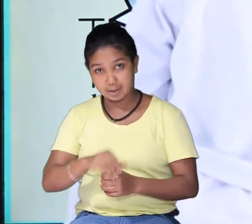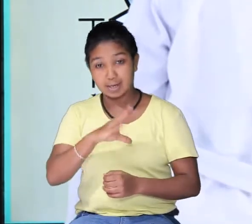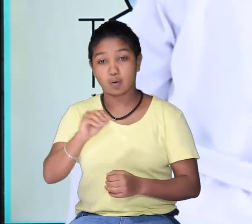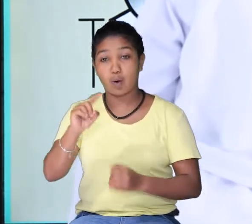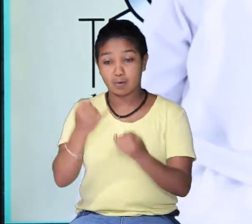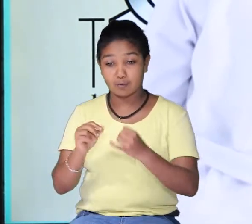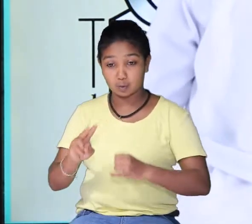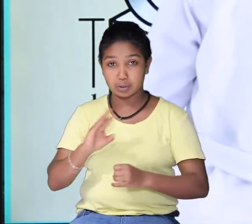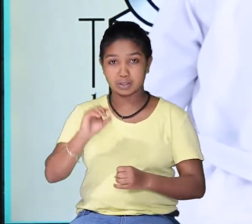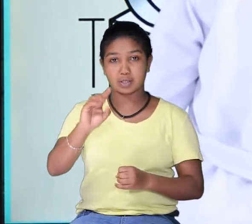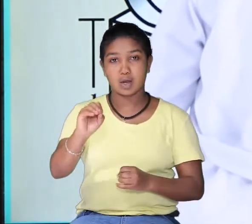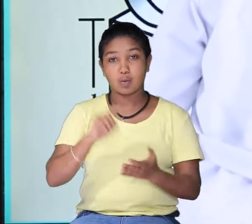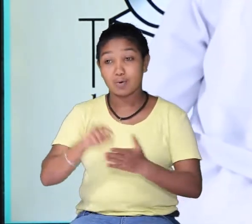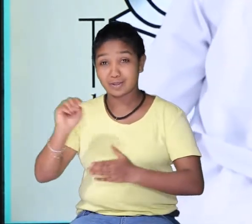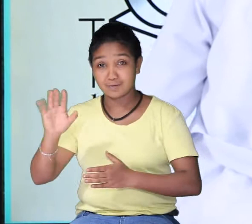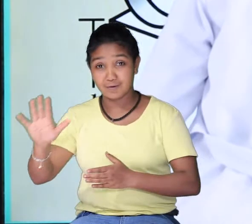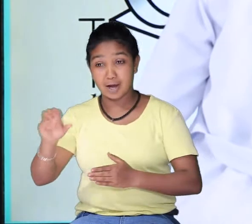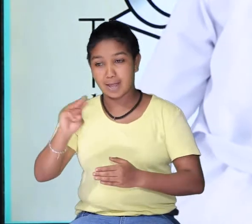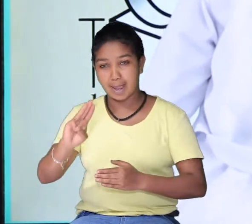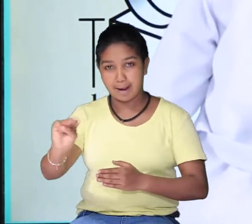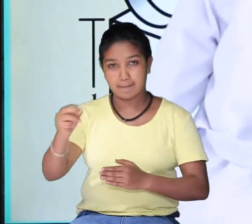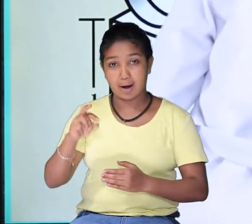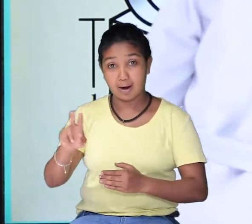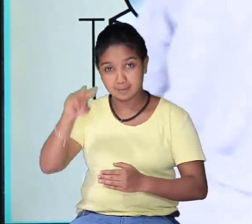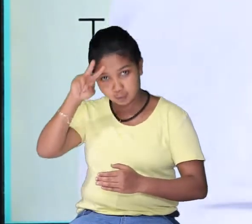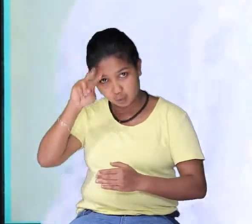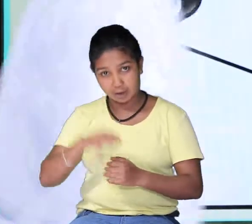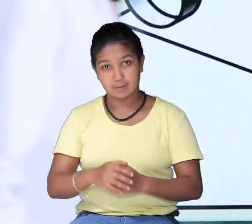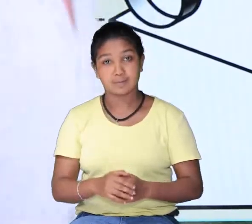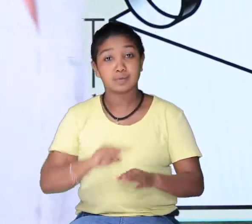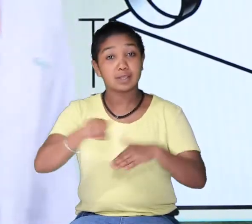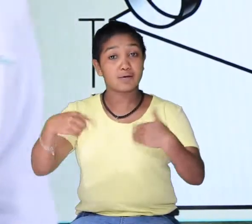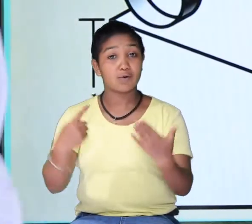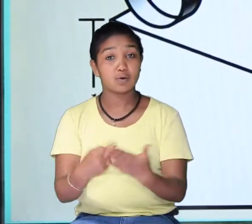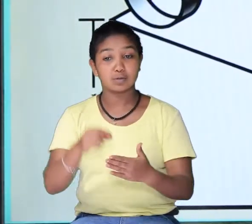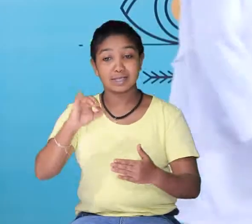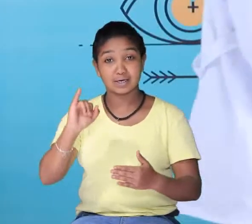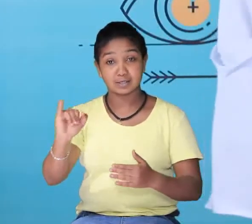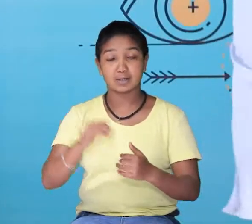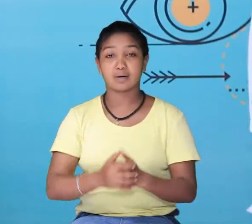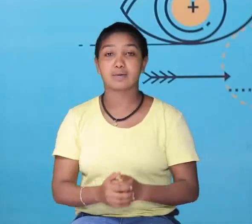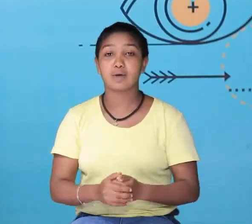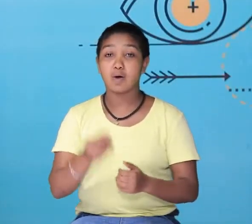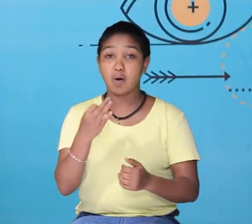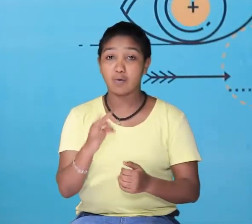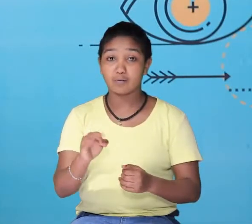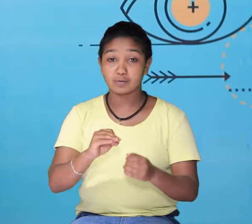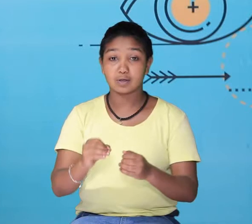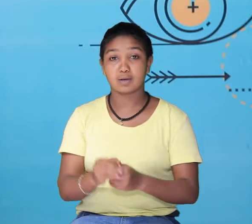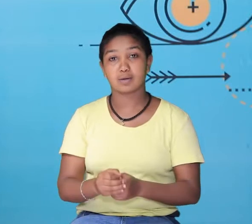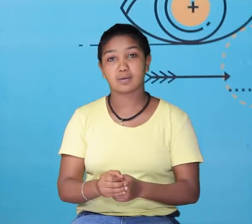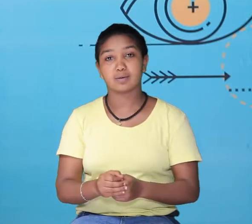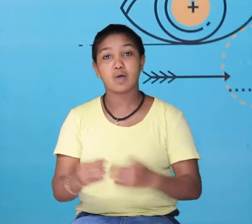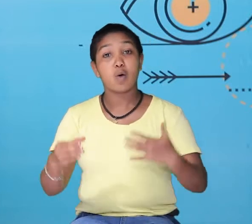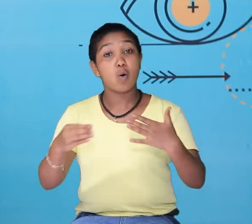And 1 over 2 is 0.5 mr squared. Therefore, the moment of inertia of a hoop